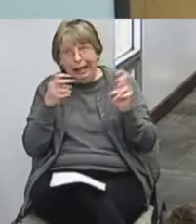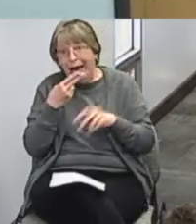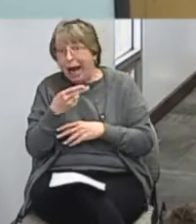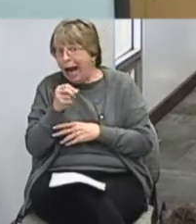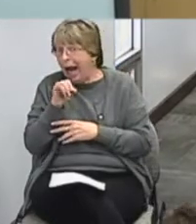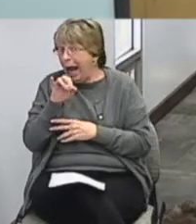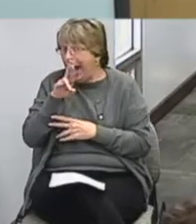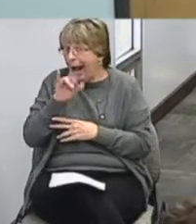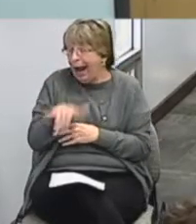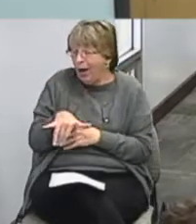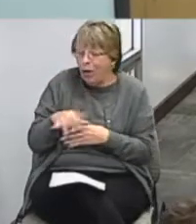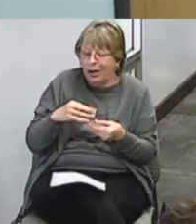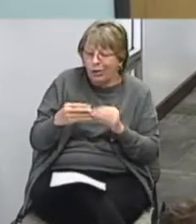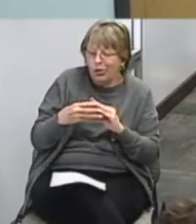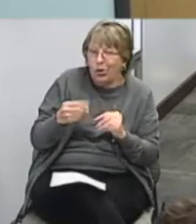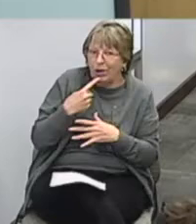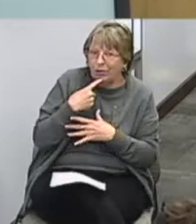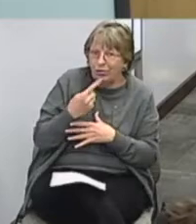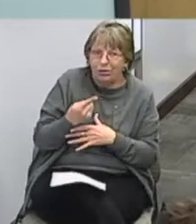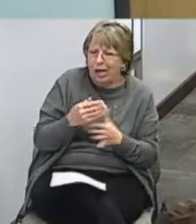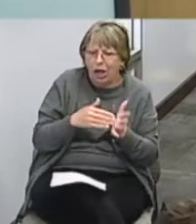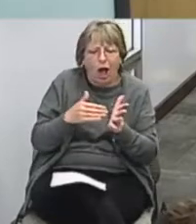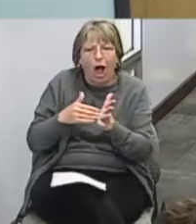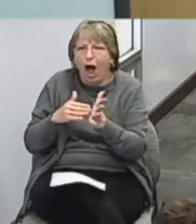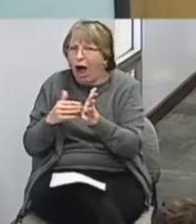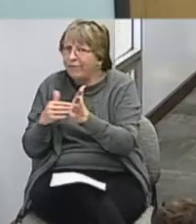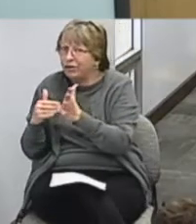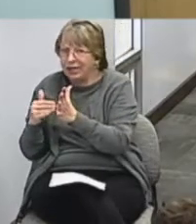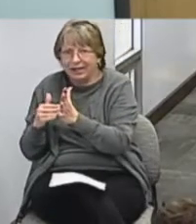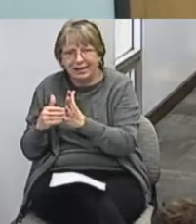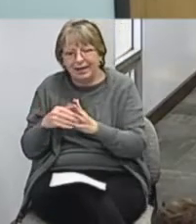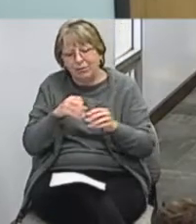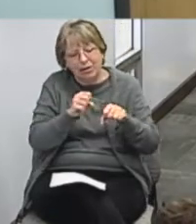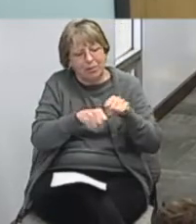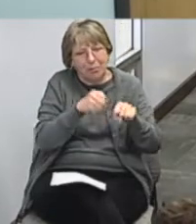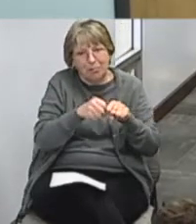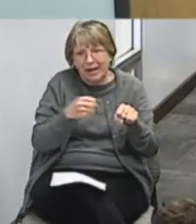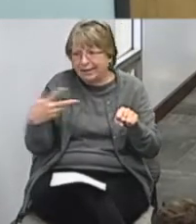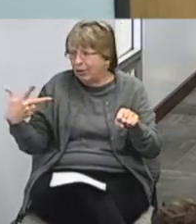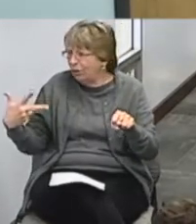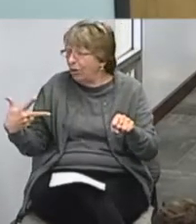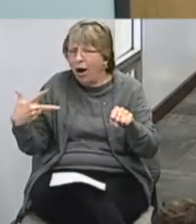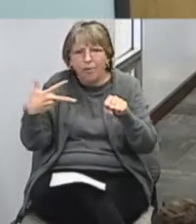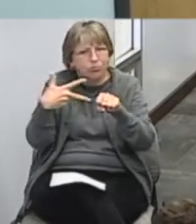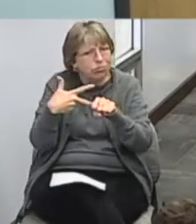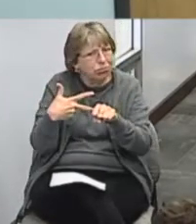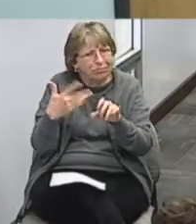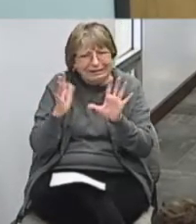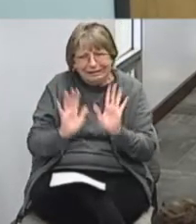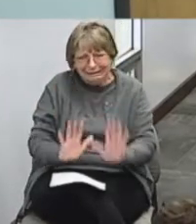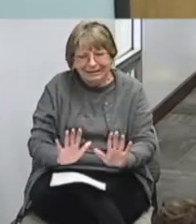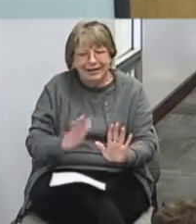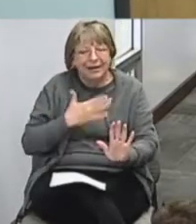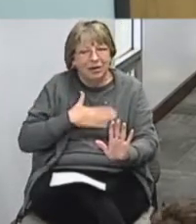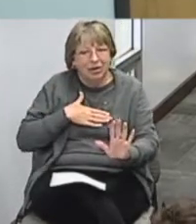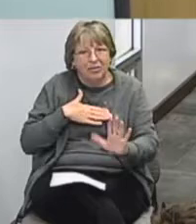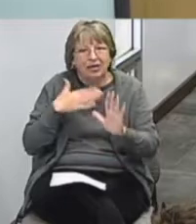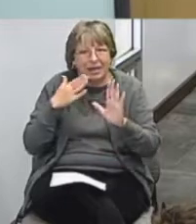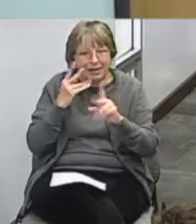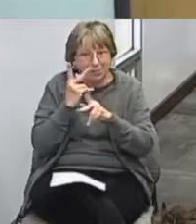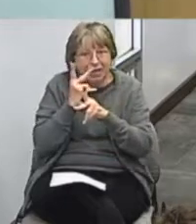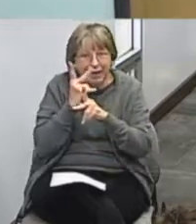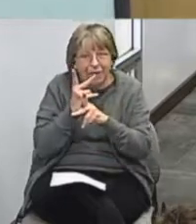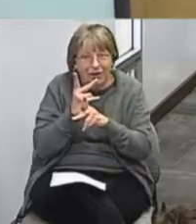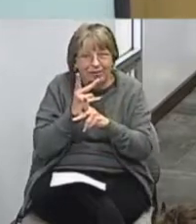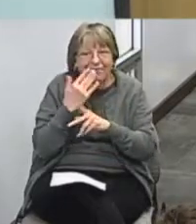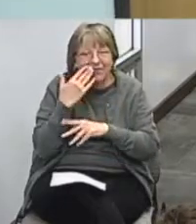So all too often there are car bicycle accidents, so just encourage everybody to be aware of cyclists. So again, thank you. Thank you